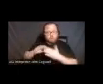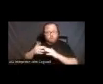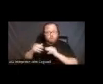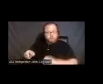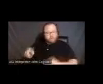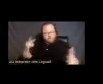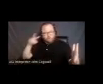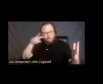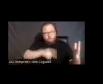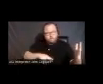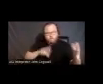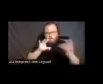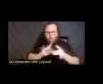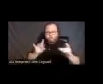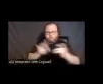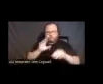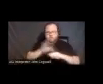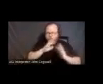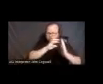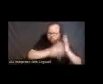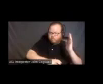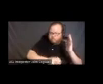read and comment on the draft.